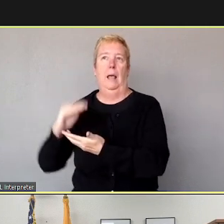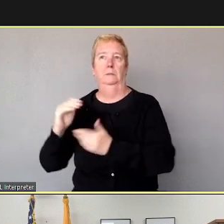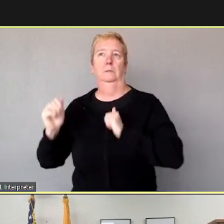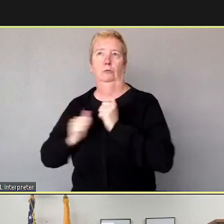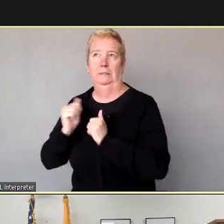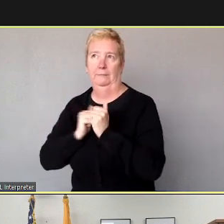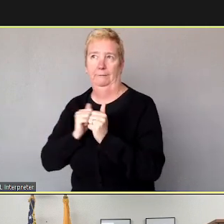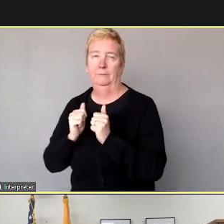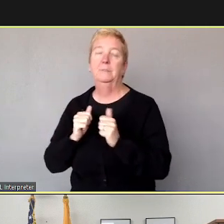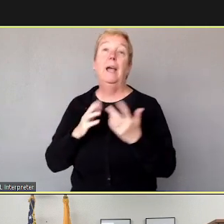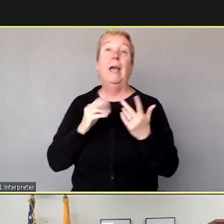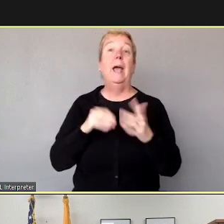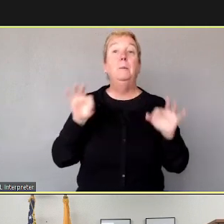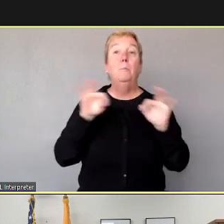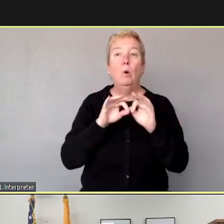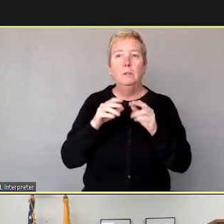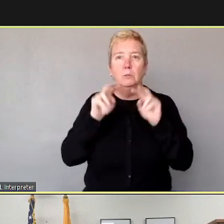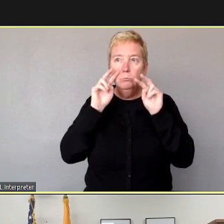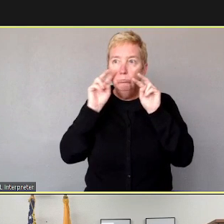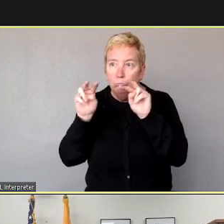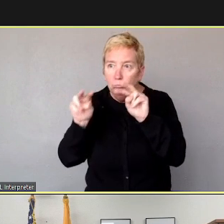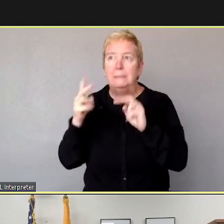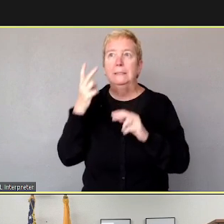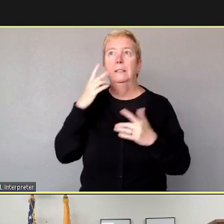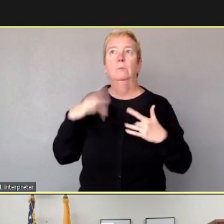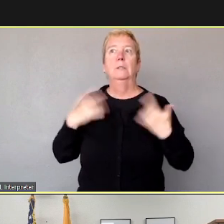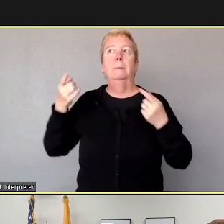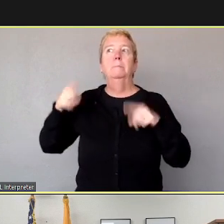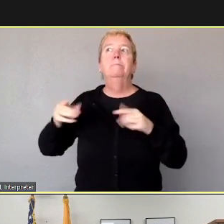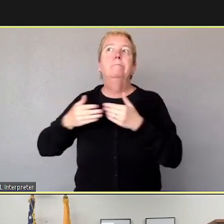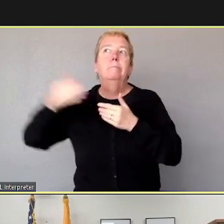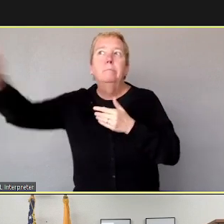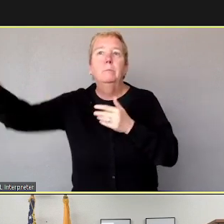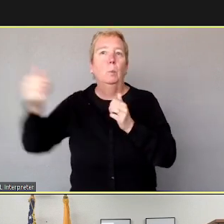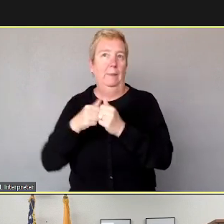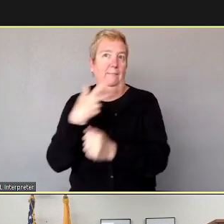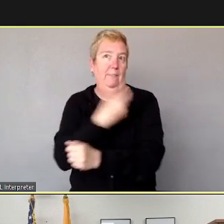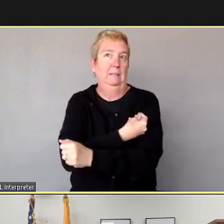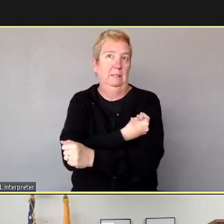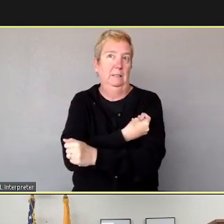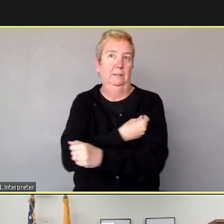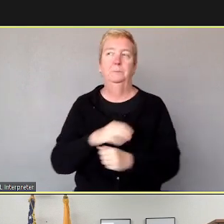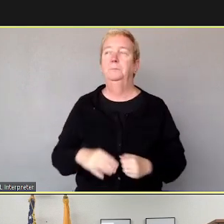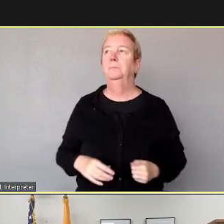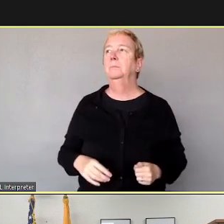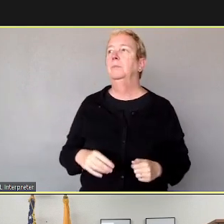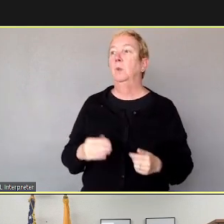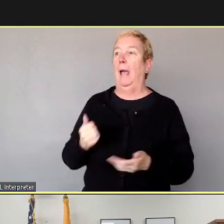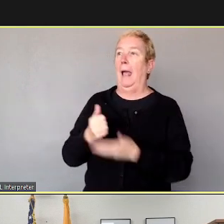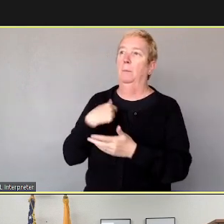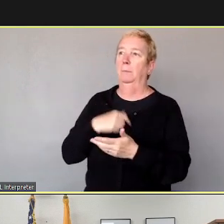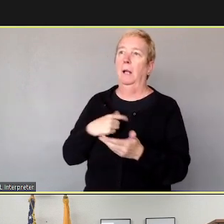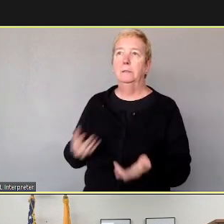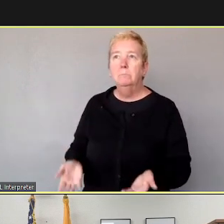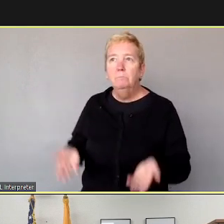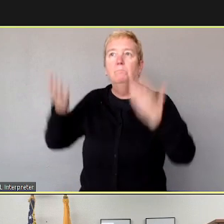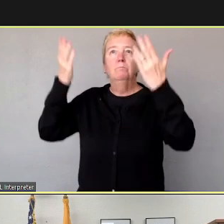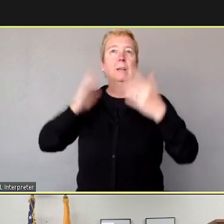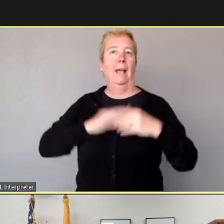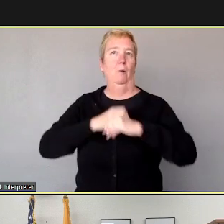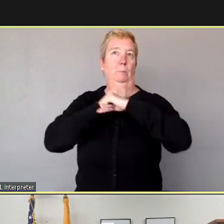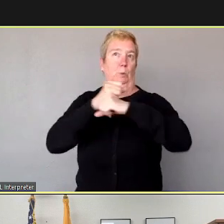stay tuned for new vaccine news that might be ready for all of us to boost our immunity to the newer variants that are coming